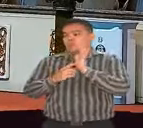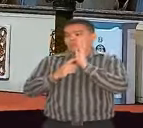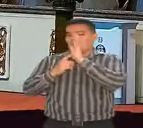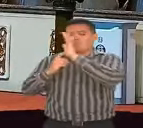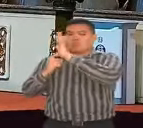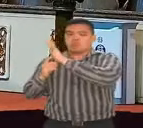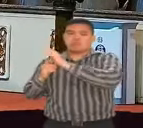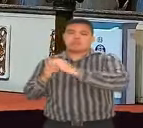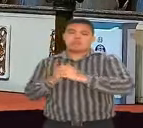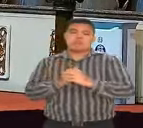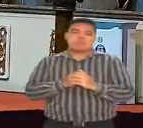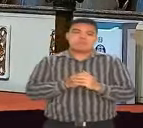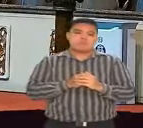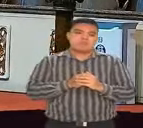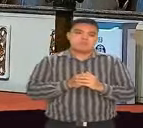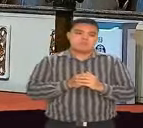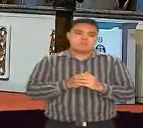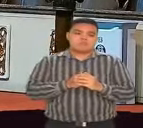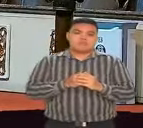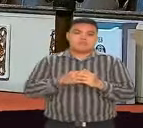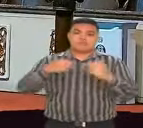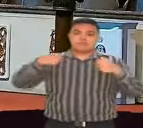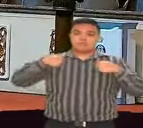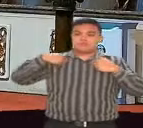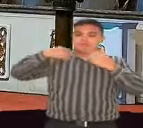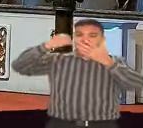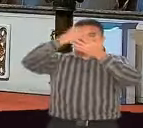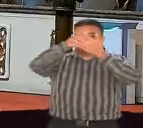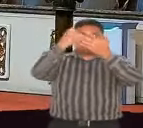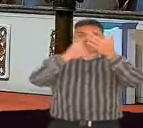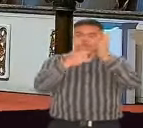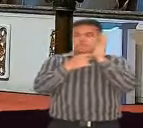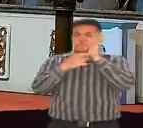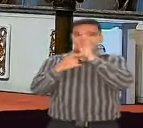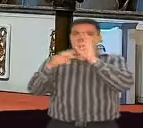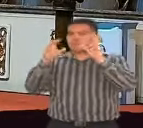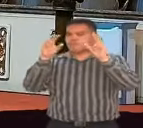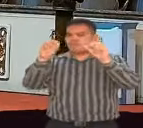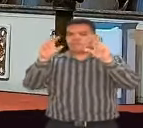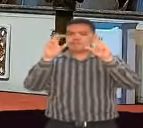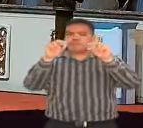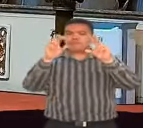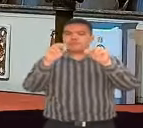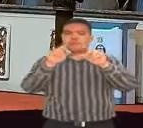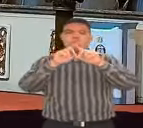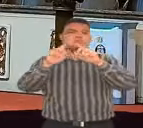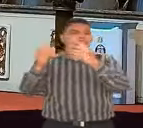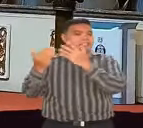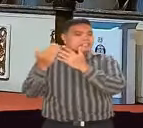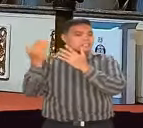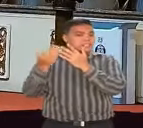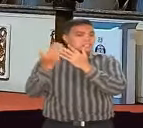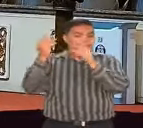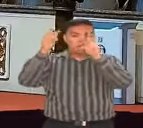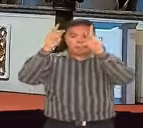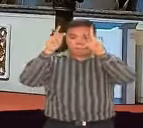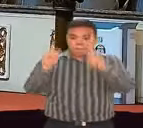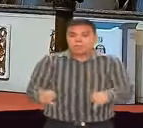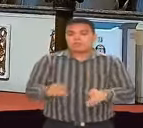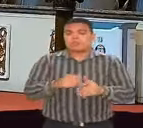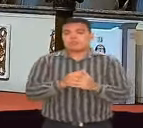Naa siya glow ba? Kanang mga drawing bitaw nga naa glow, Jesus did not do that. Wala na. He was an ordinary